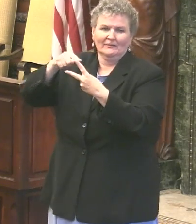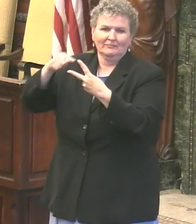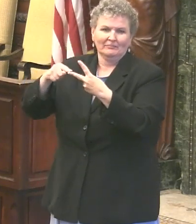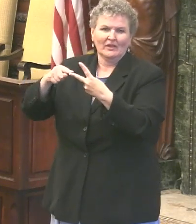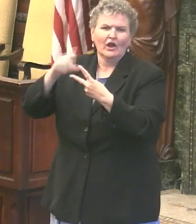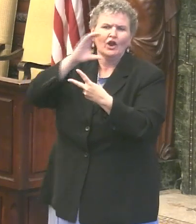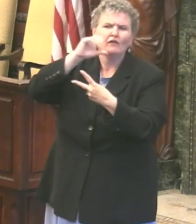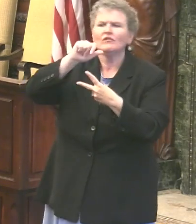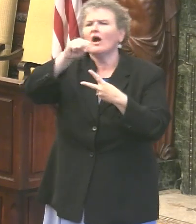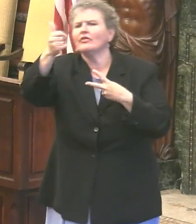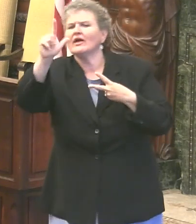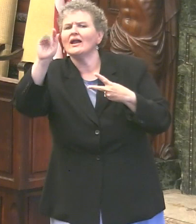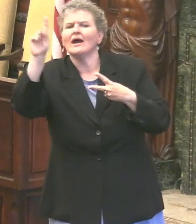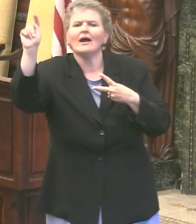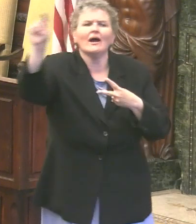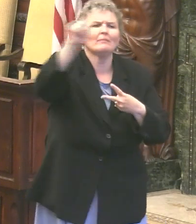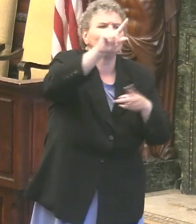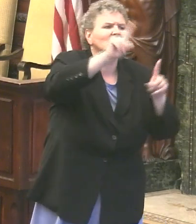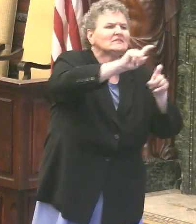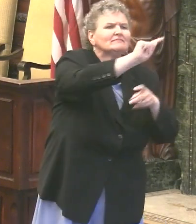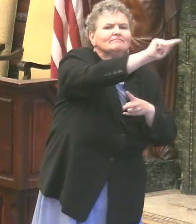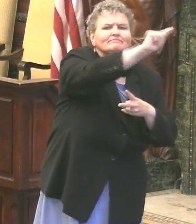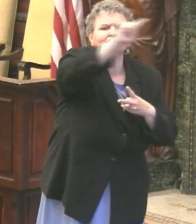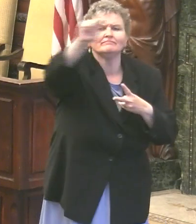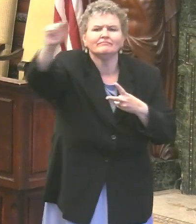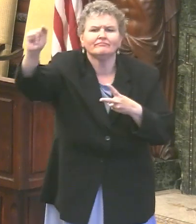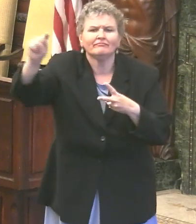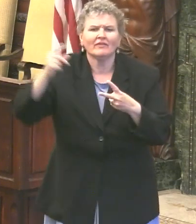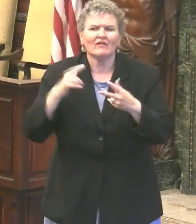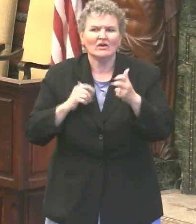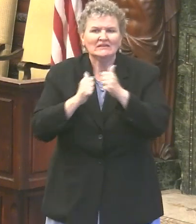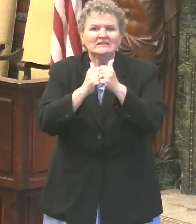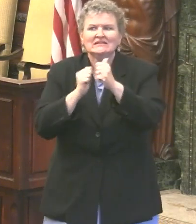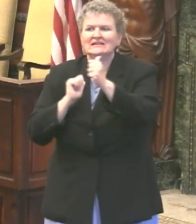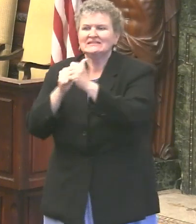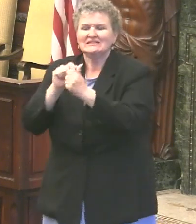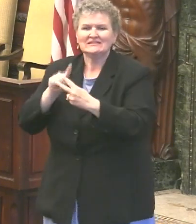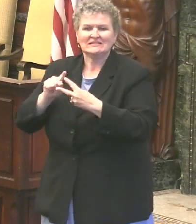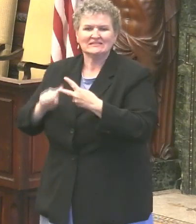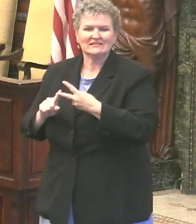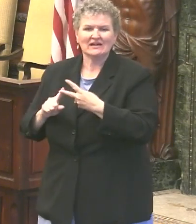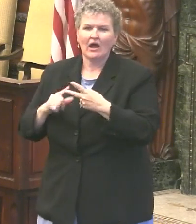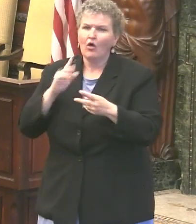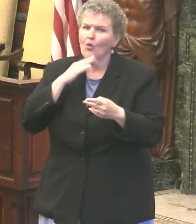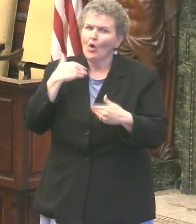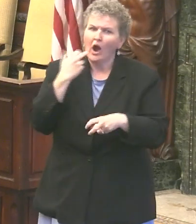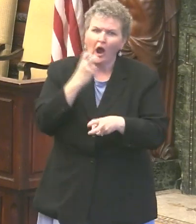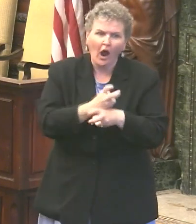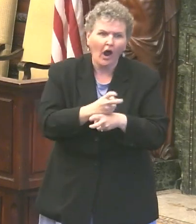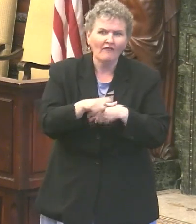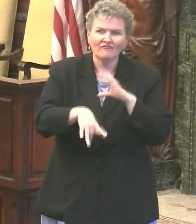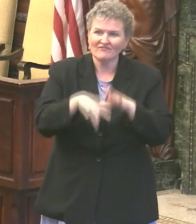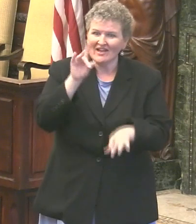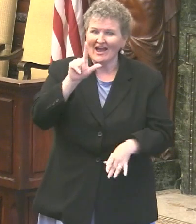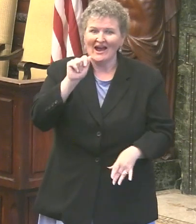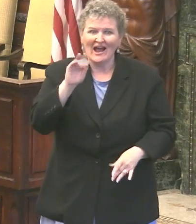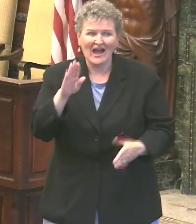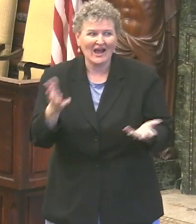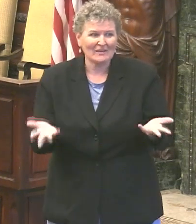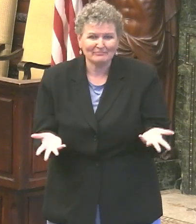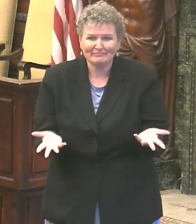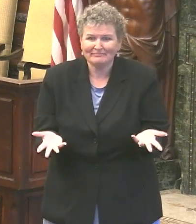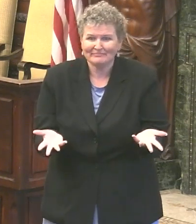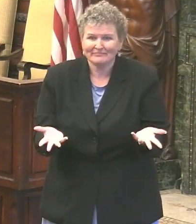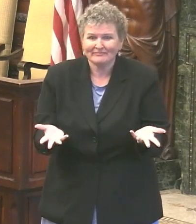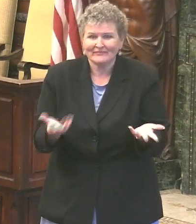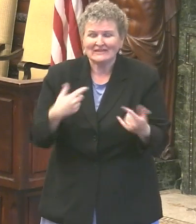up those tests and redirecting tests to those other laboratories. More complicated than you might think. In the meantime, if people are tested, it may be a long time before they